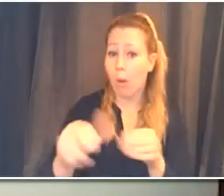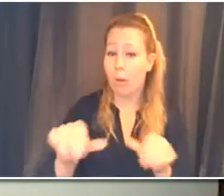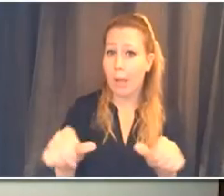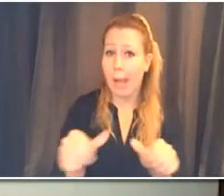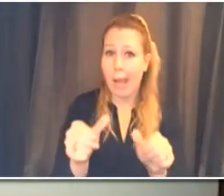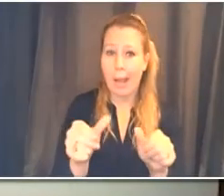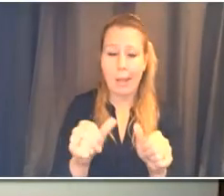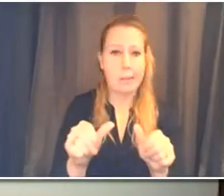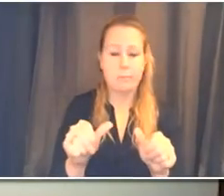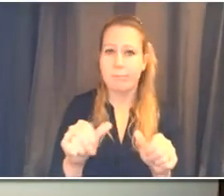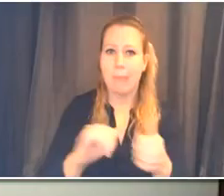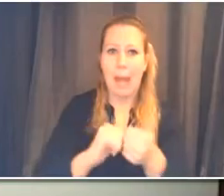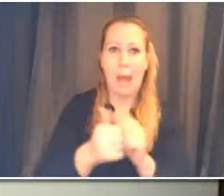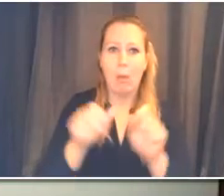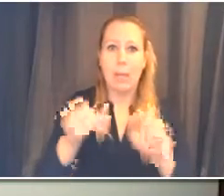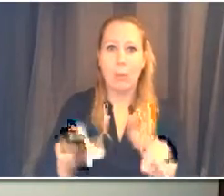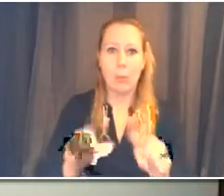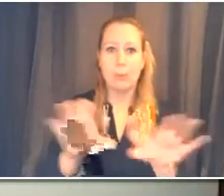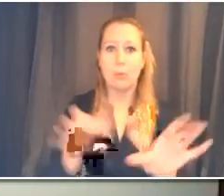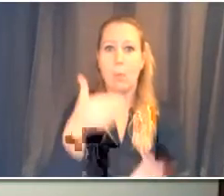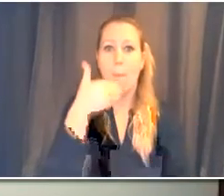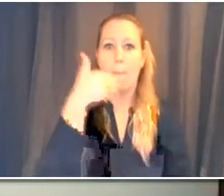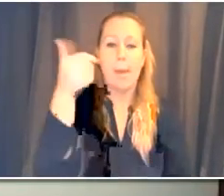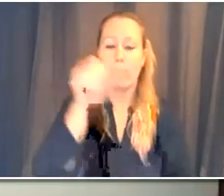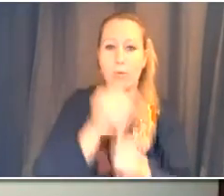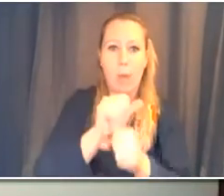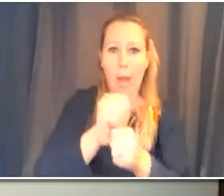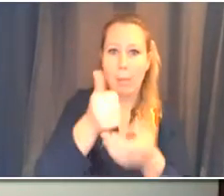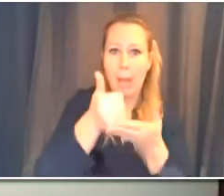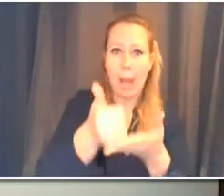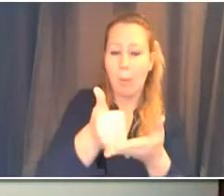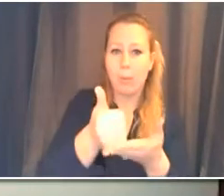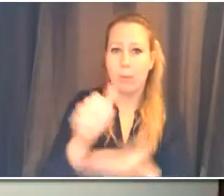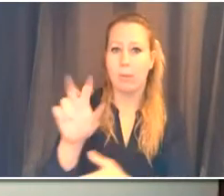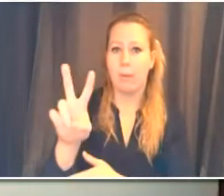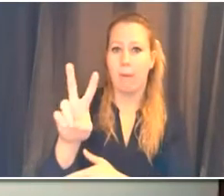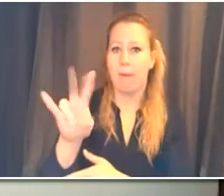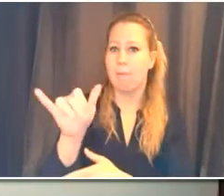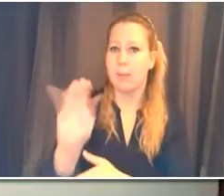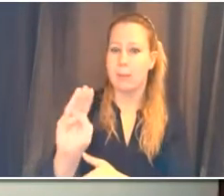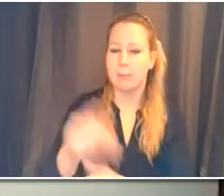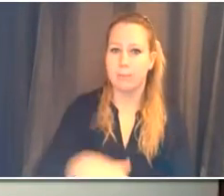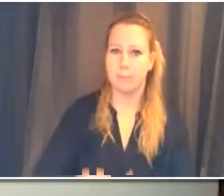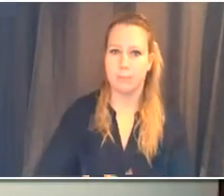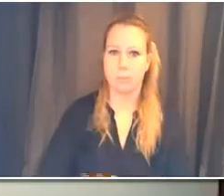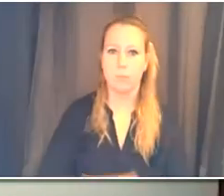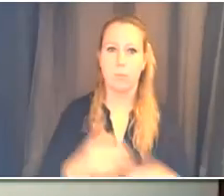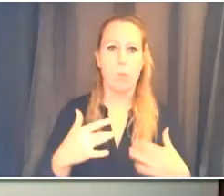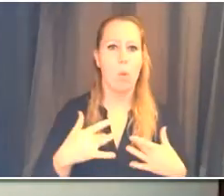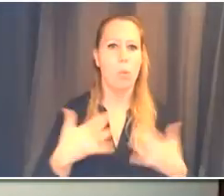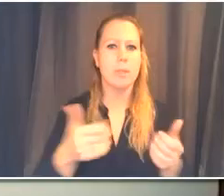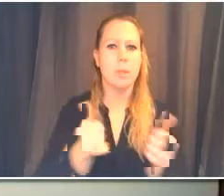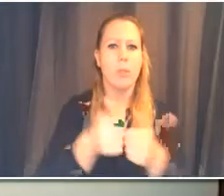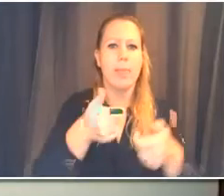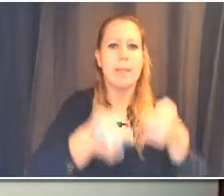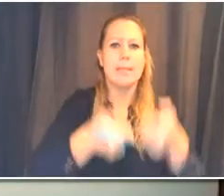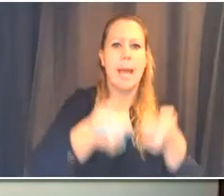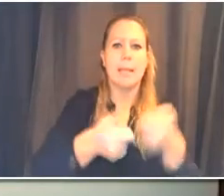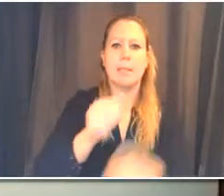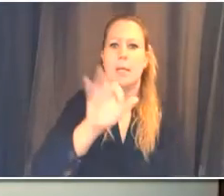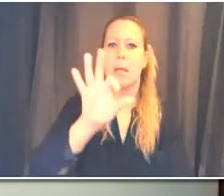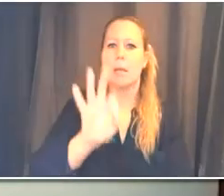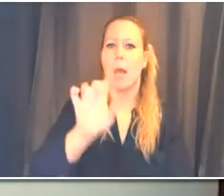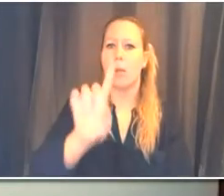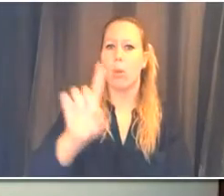and Telecommunications and we have been working with them um they are telling us that that will be operational in June